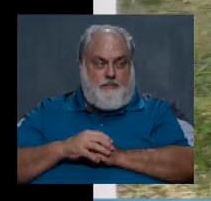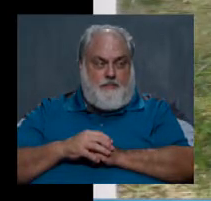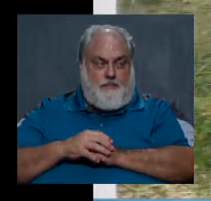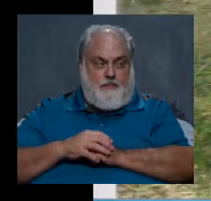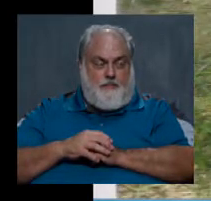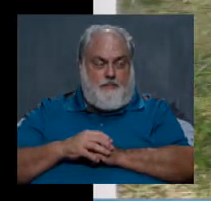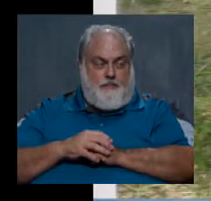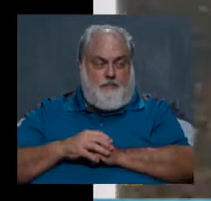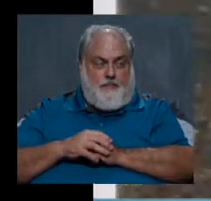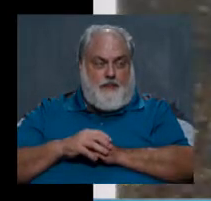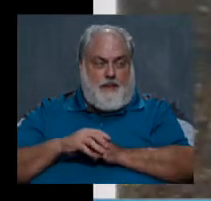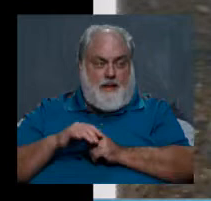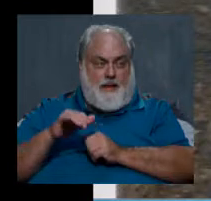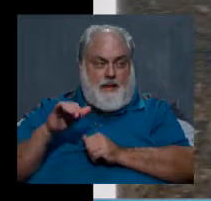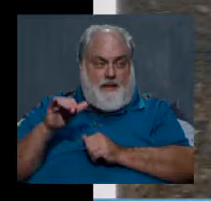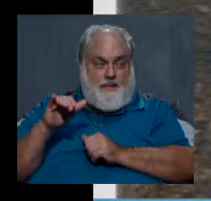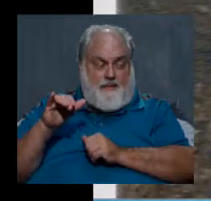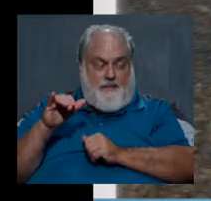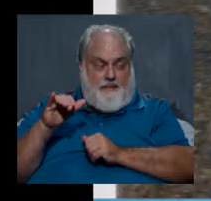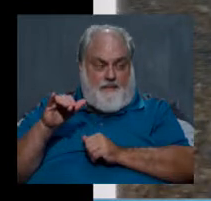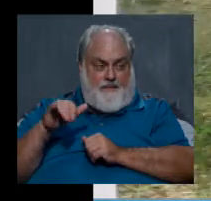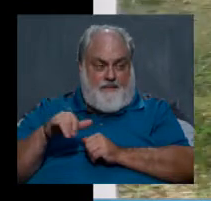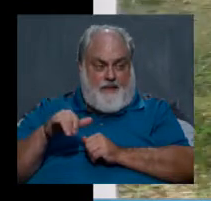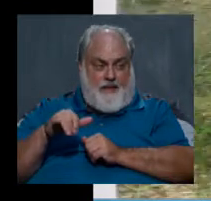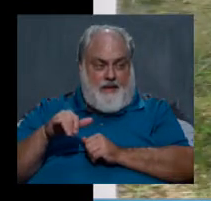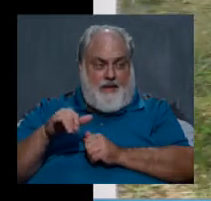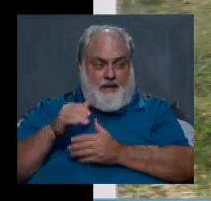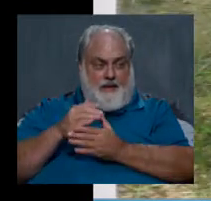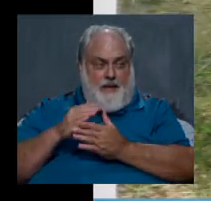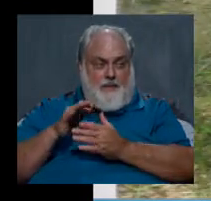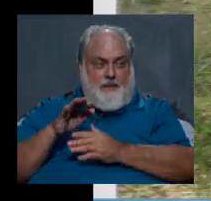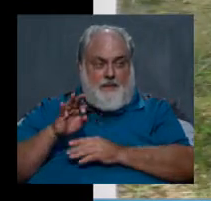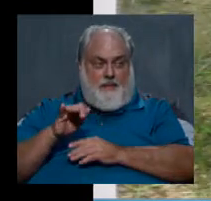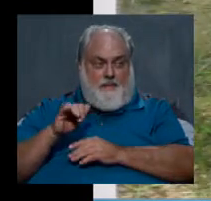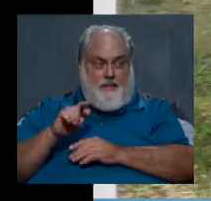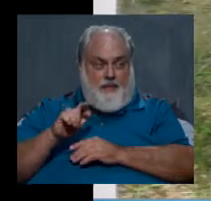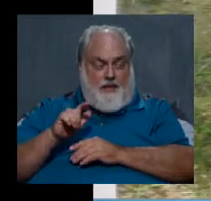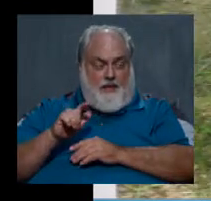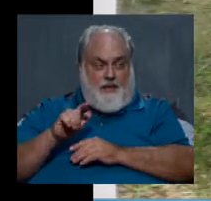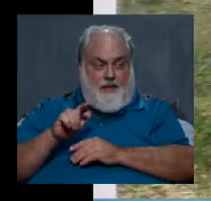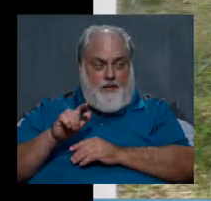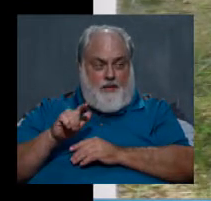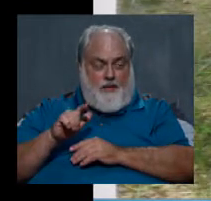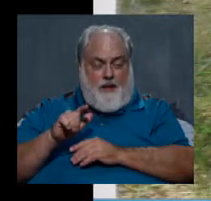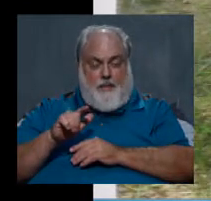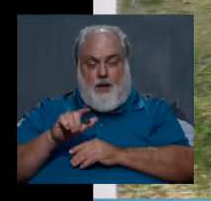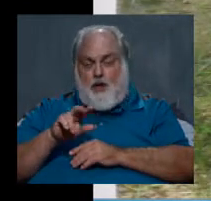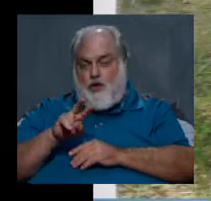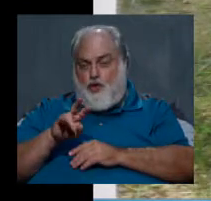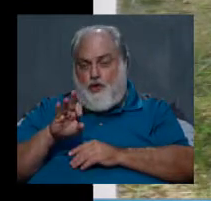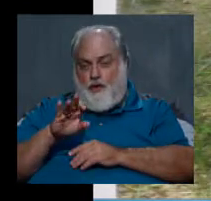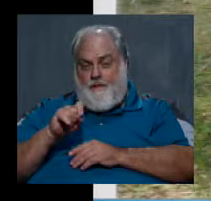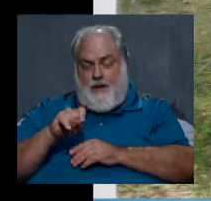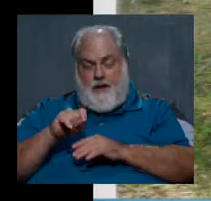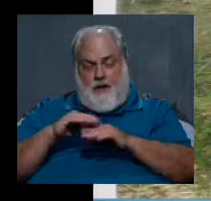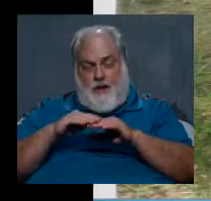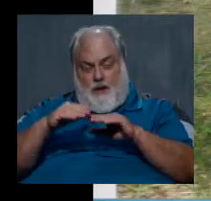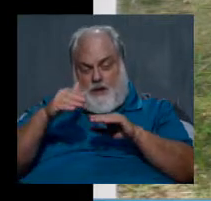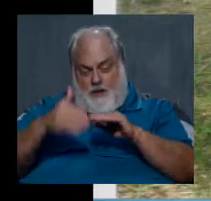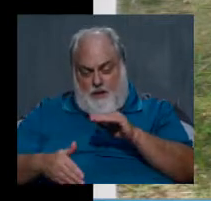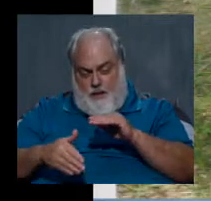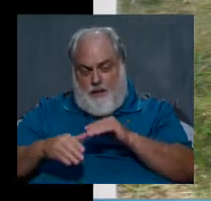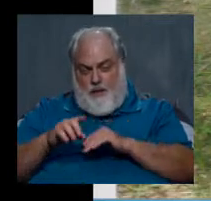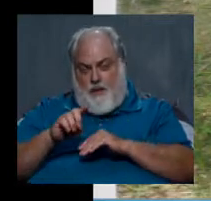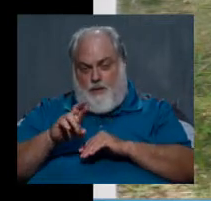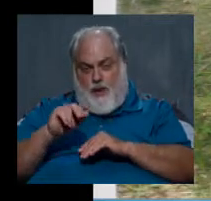If you keep going, that right there is some of the field. This right here is about a 2-foot drop on the back part of